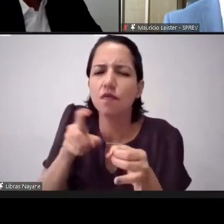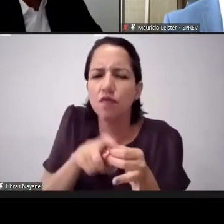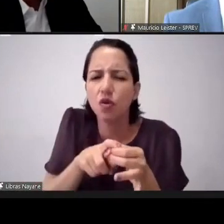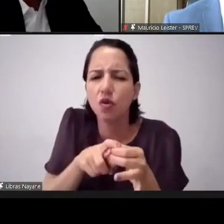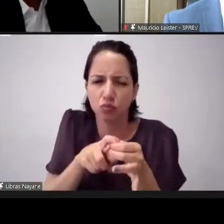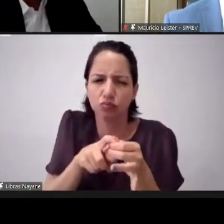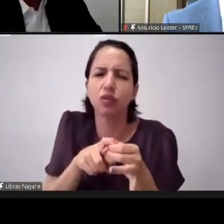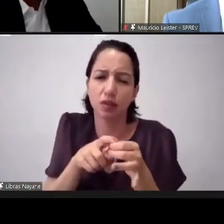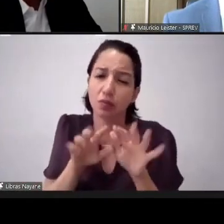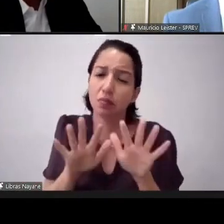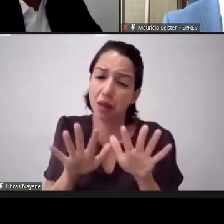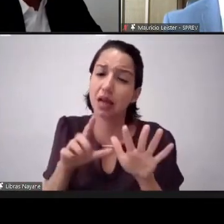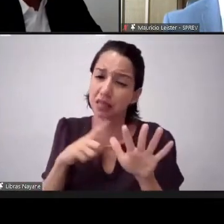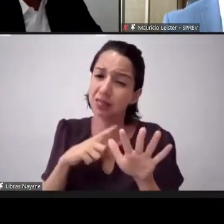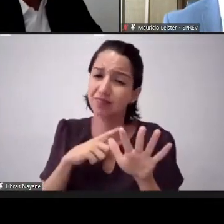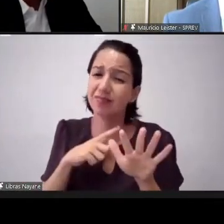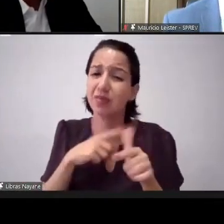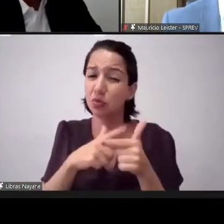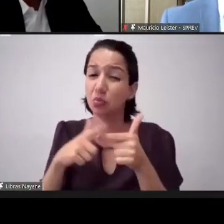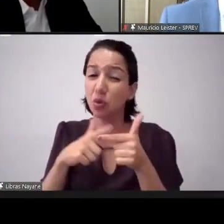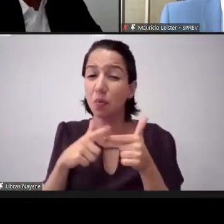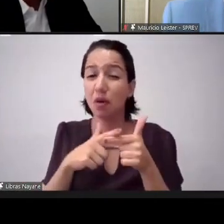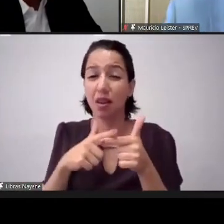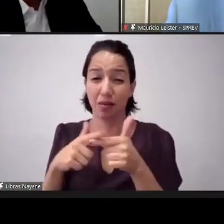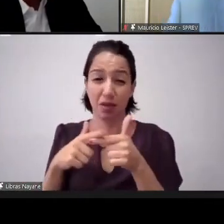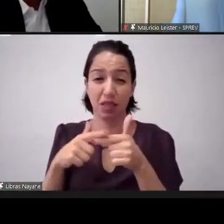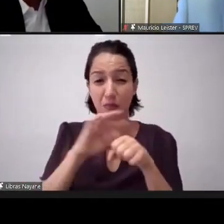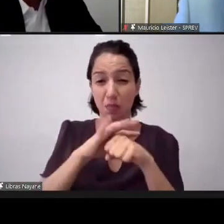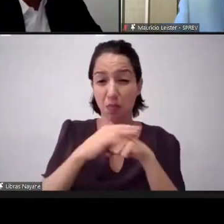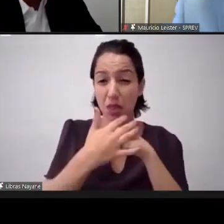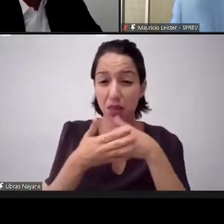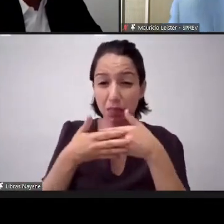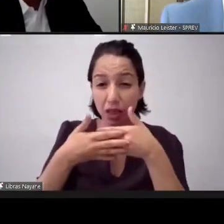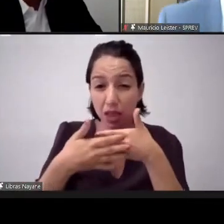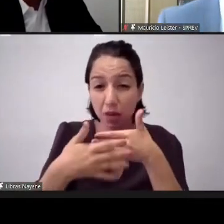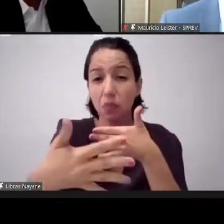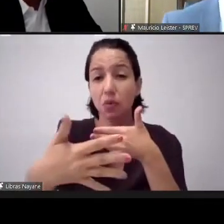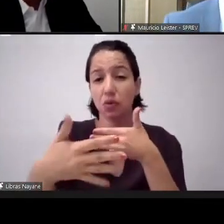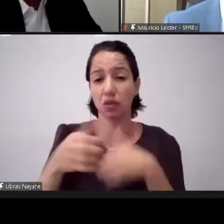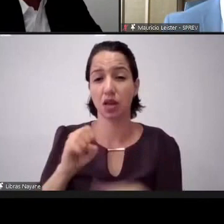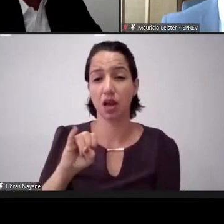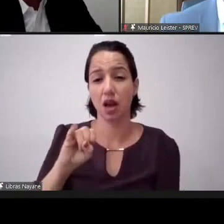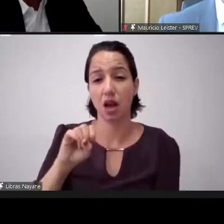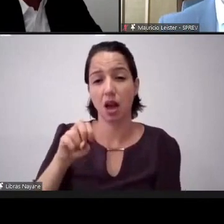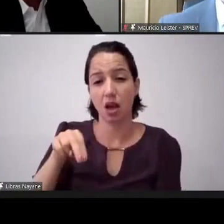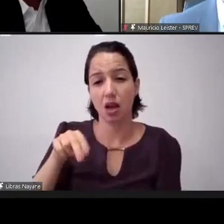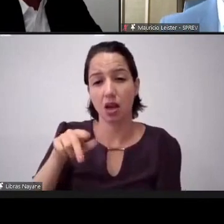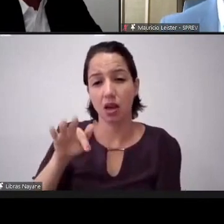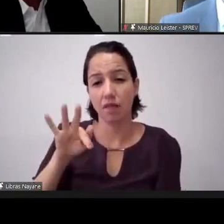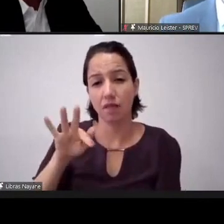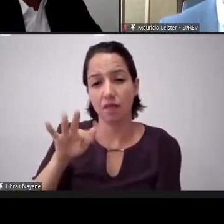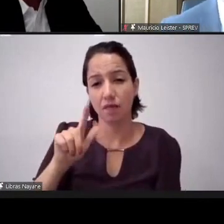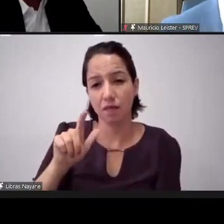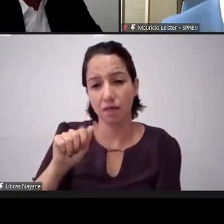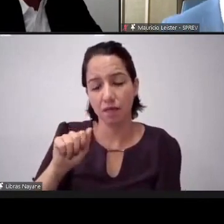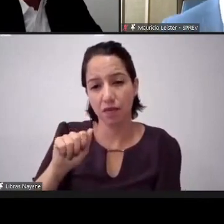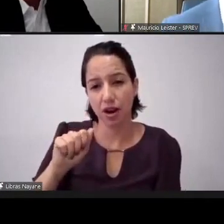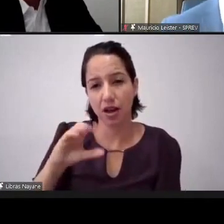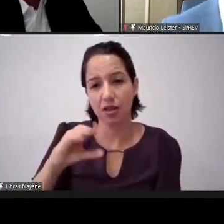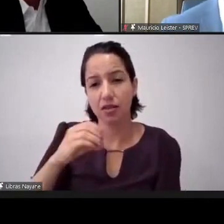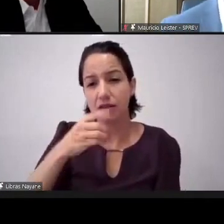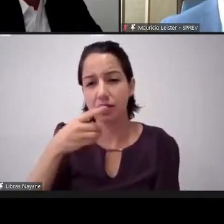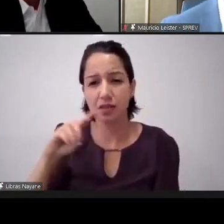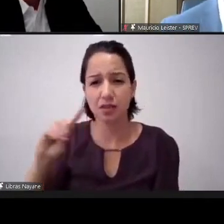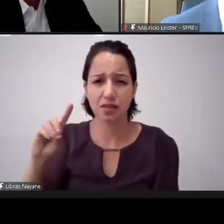that started in 2014. Now we have this big challenge after or post-pandemic. This is